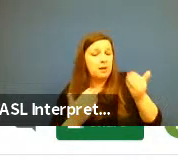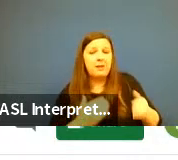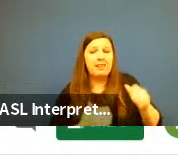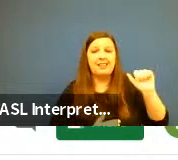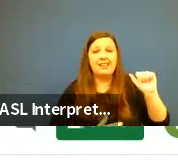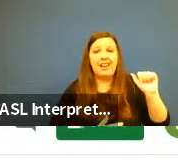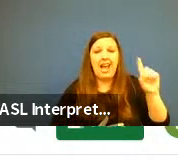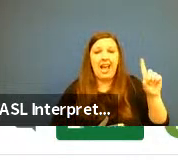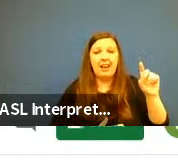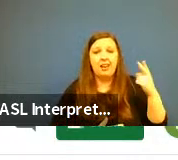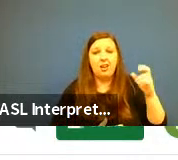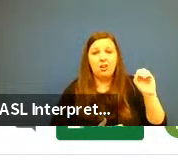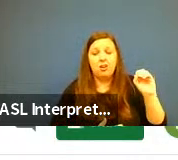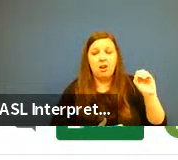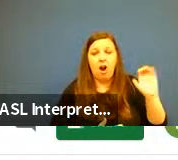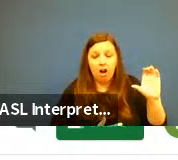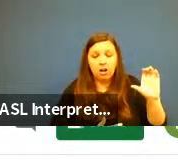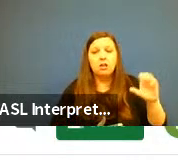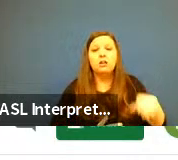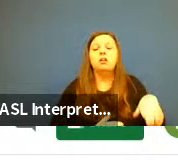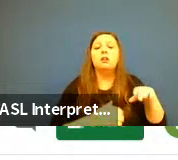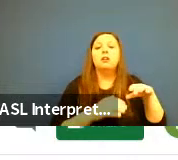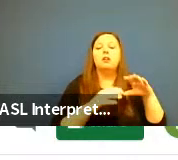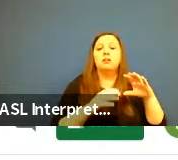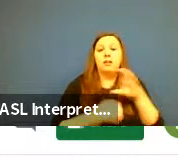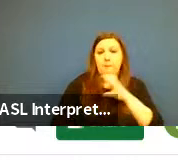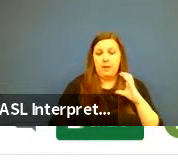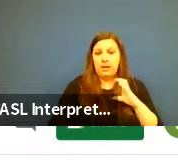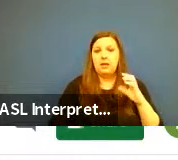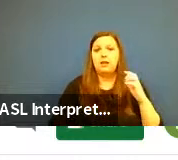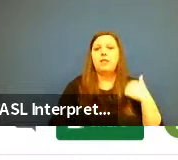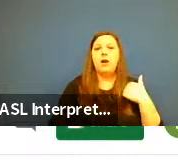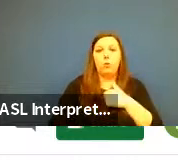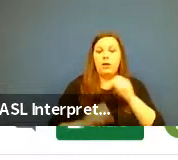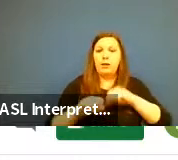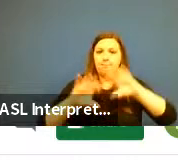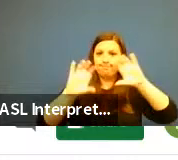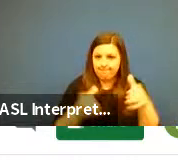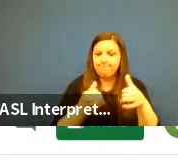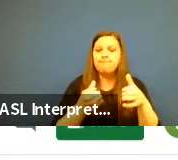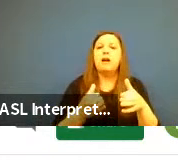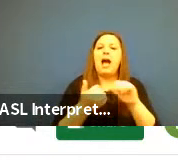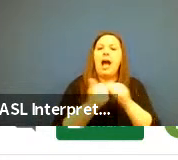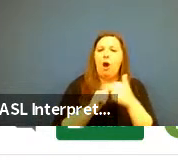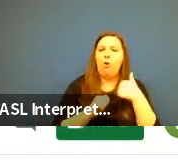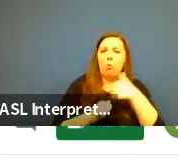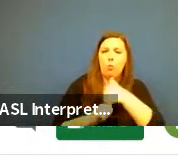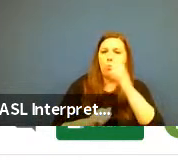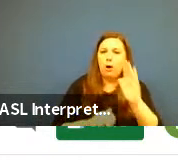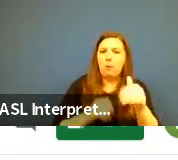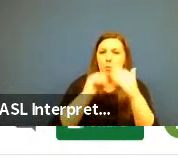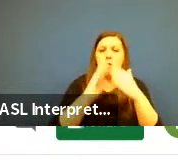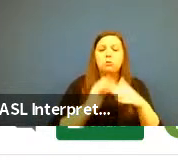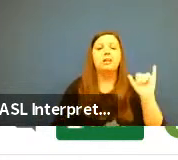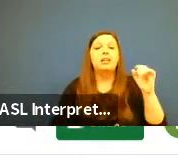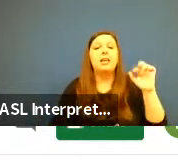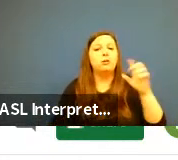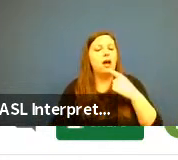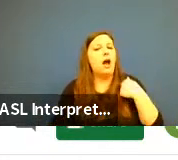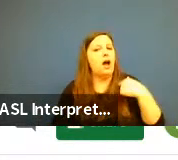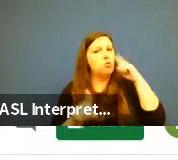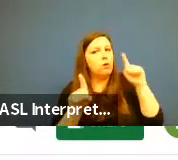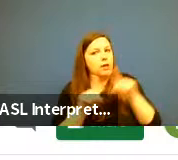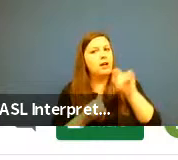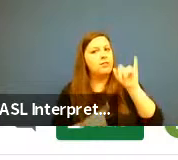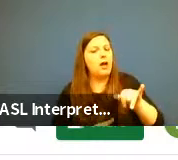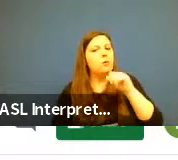back to the full board on how we approach this? Yeah, I agree, Linda. That would not require a change to policy.